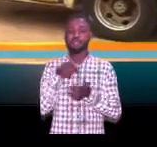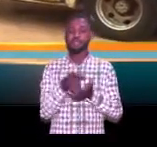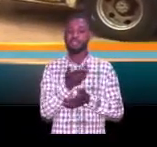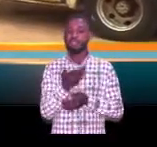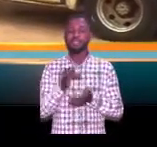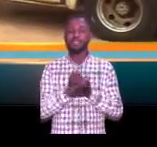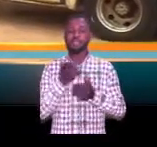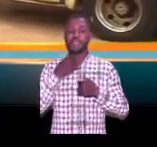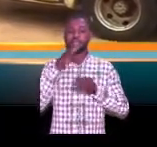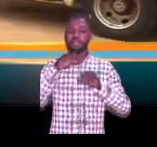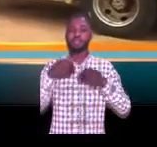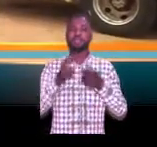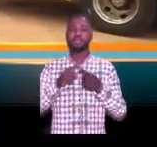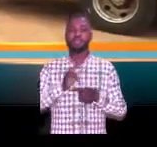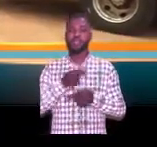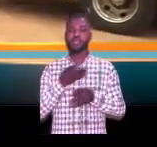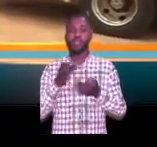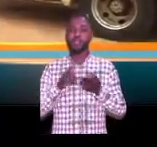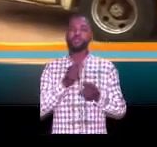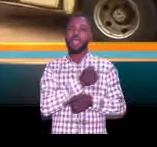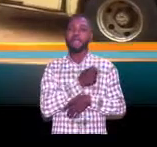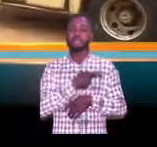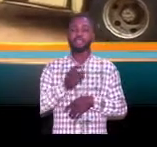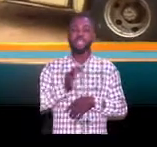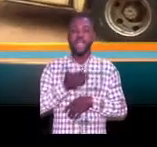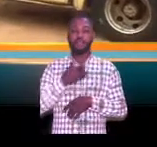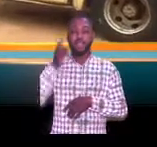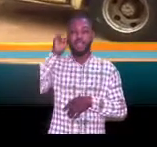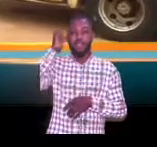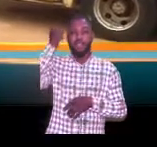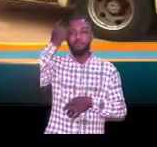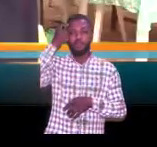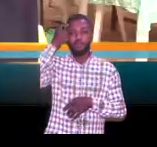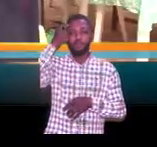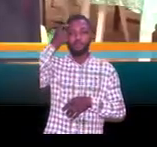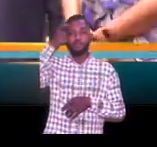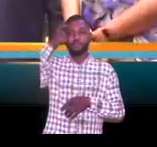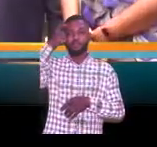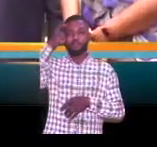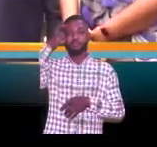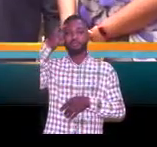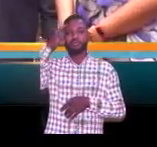for this that has been given to us, and I want to appreciate our government.